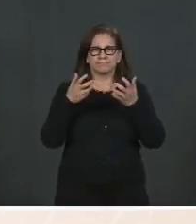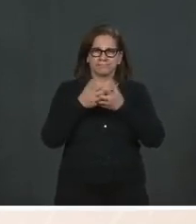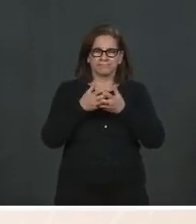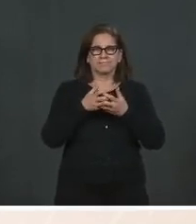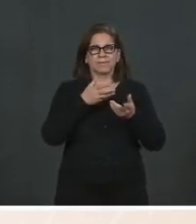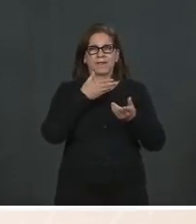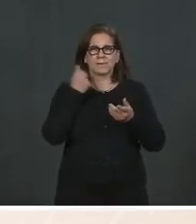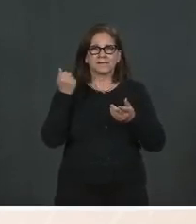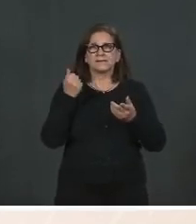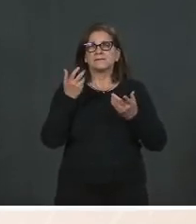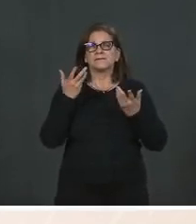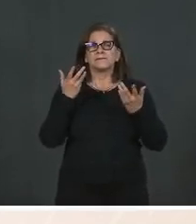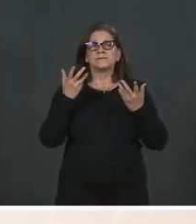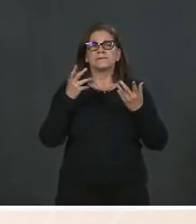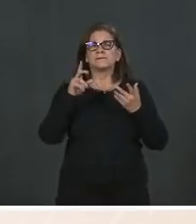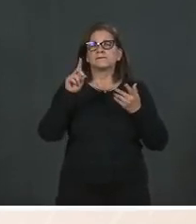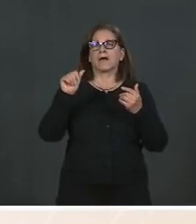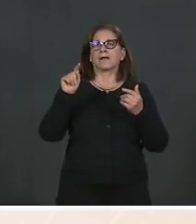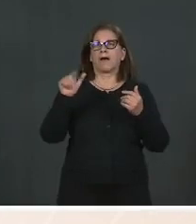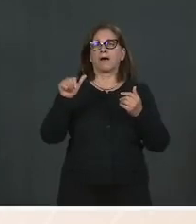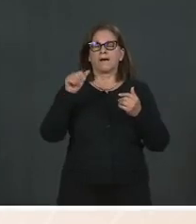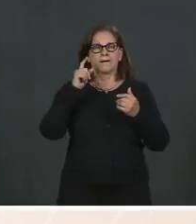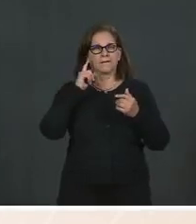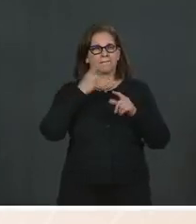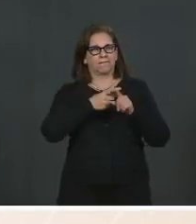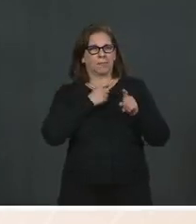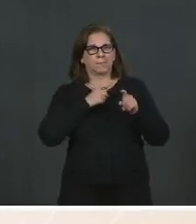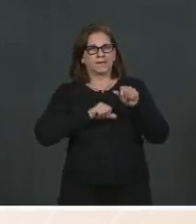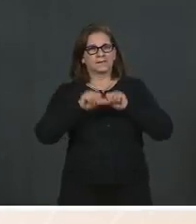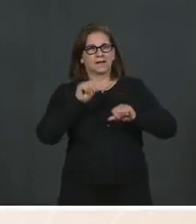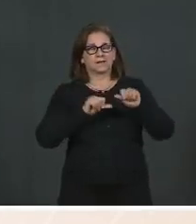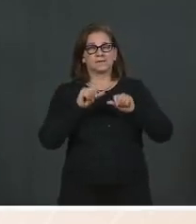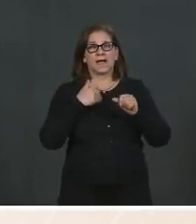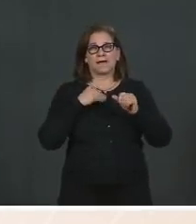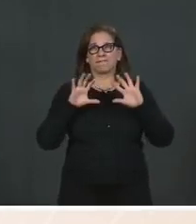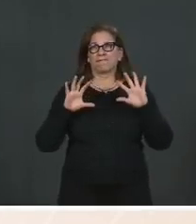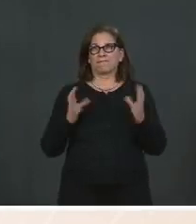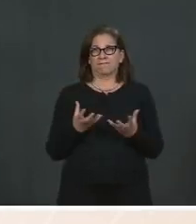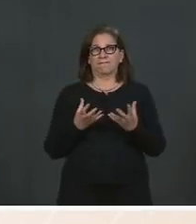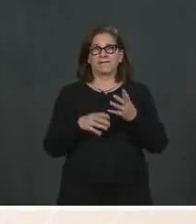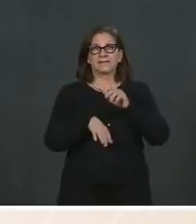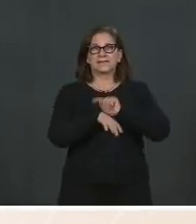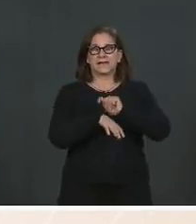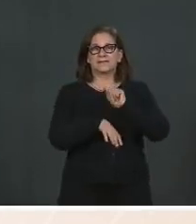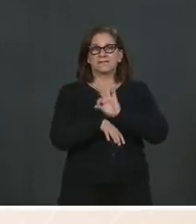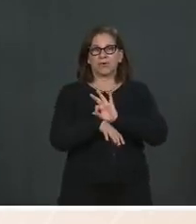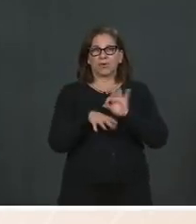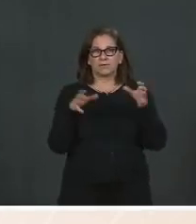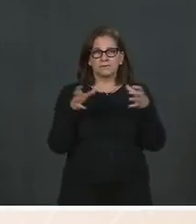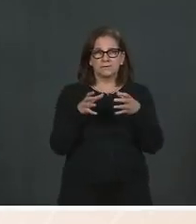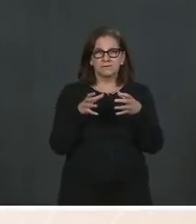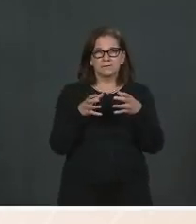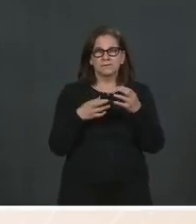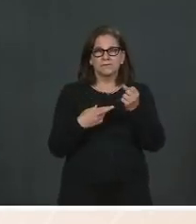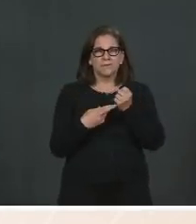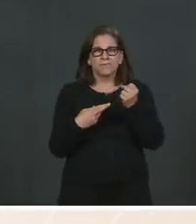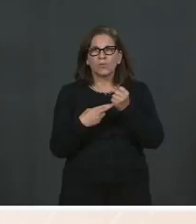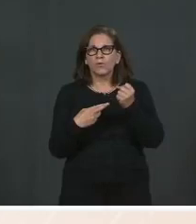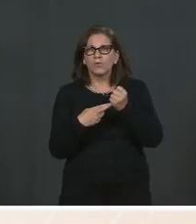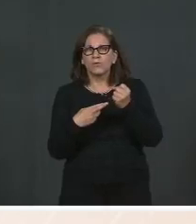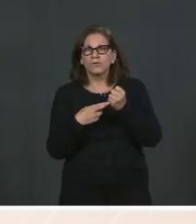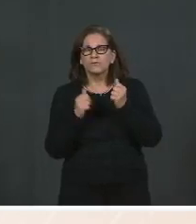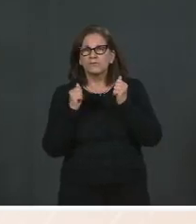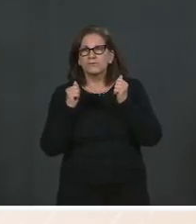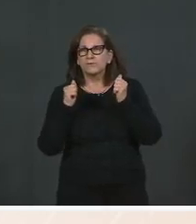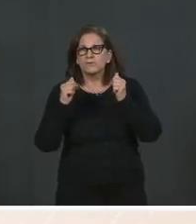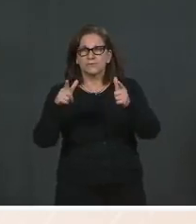so this task force will be taking a whole of government approach to reinstate science across federal agencies and ensure that it is part of how